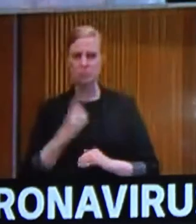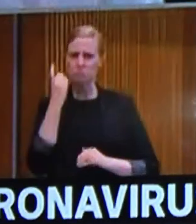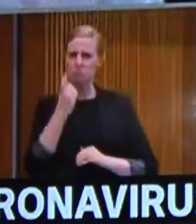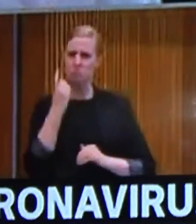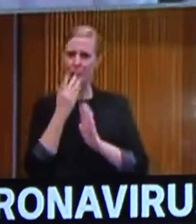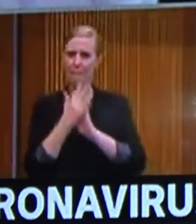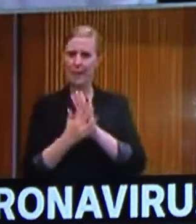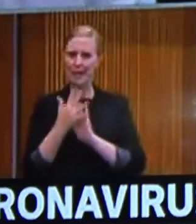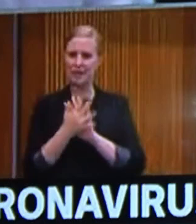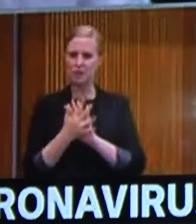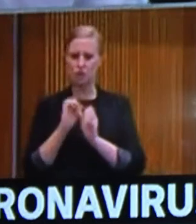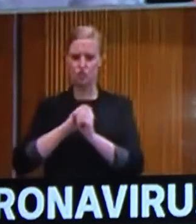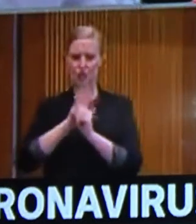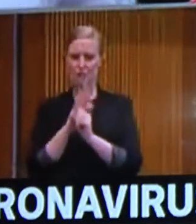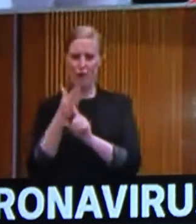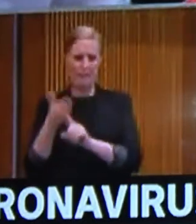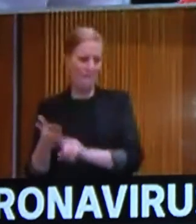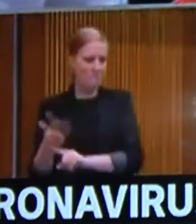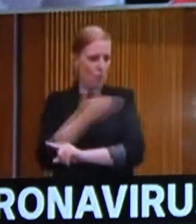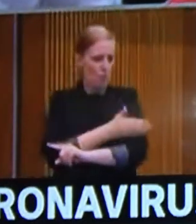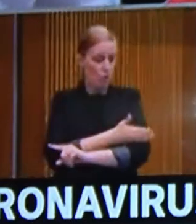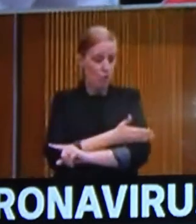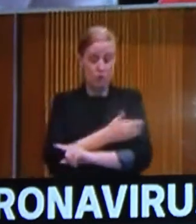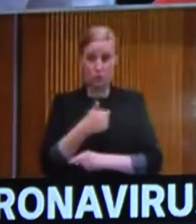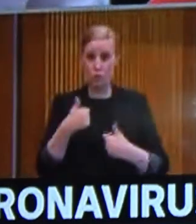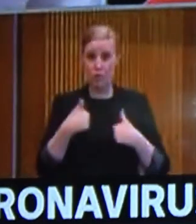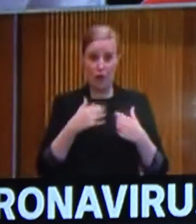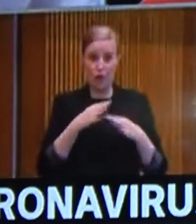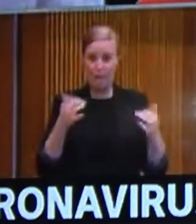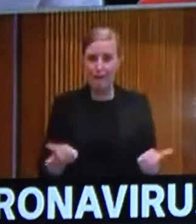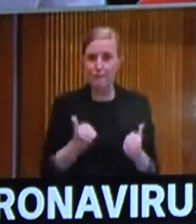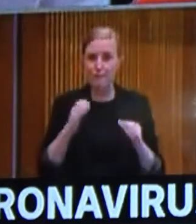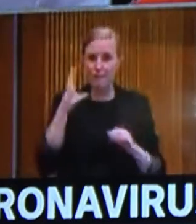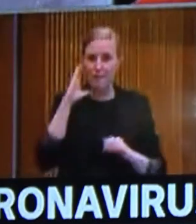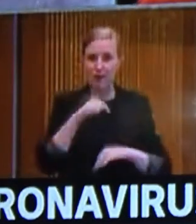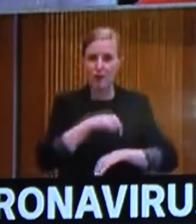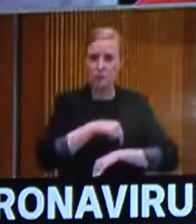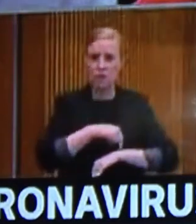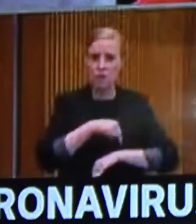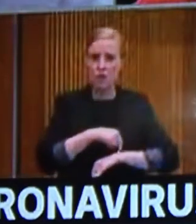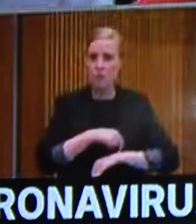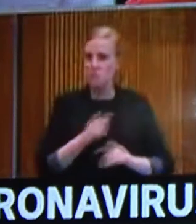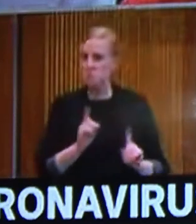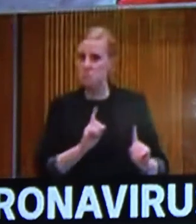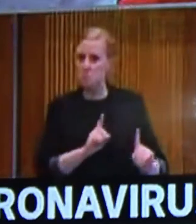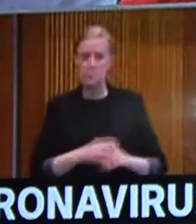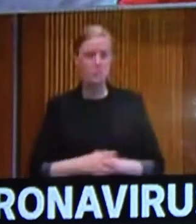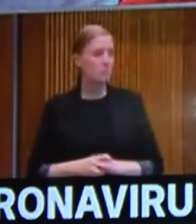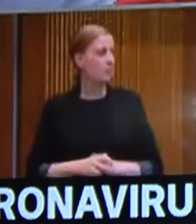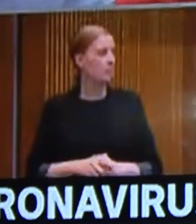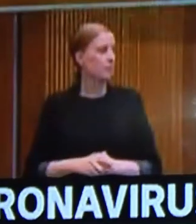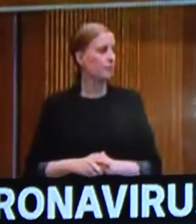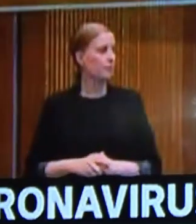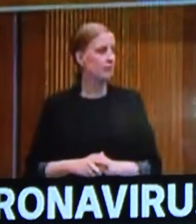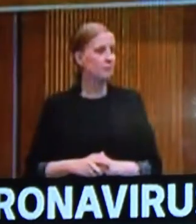do we expect the modelling for the coronavirus that the Deputy Chief Medical Officer mentioned he would like to see released? Will that be released, and when? Sure. A